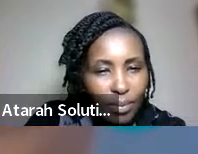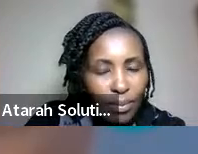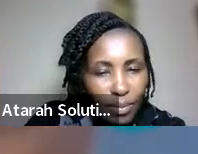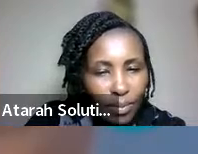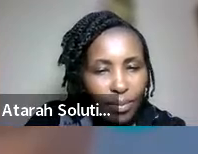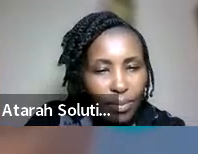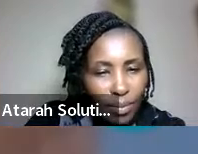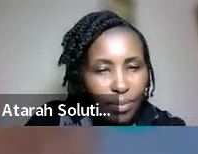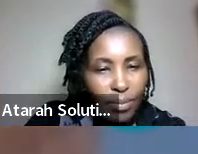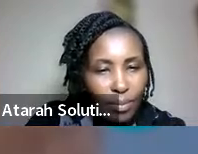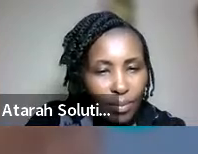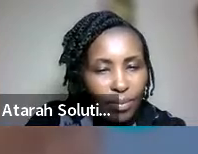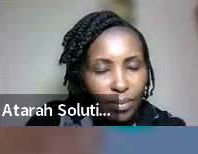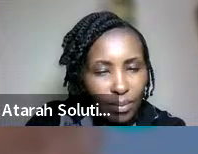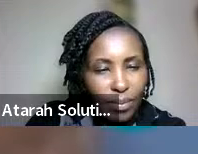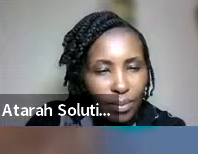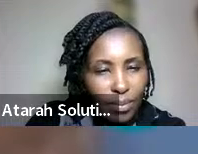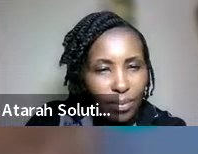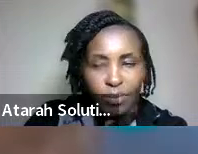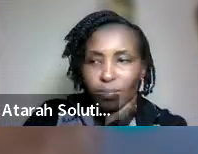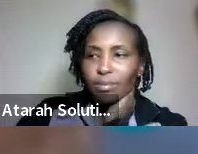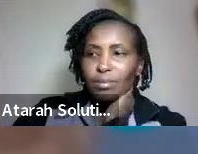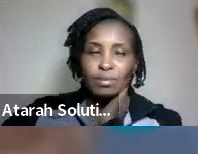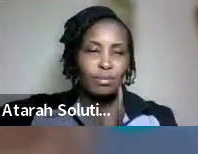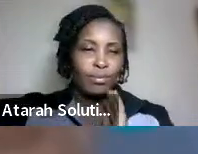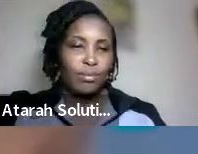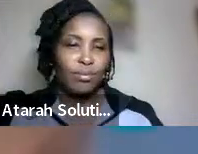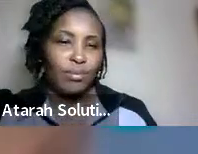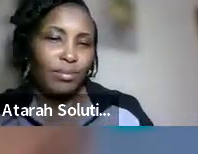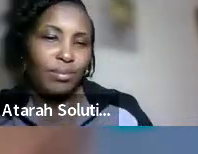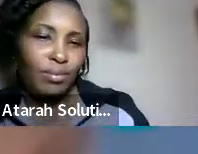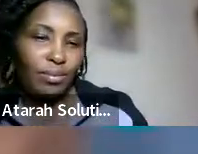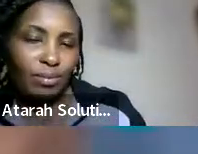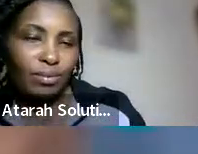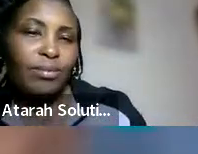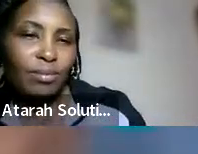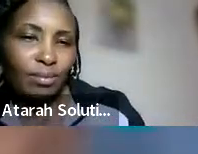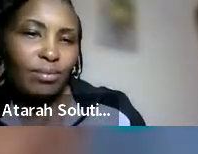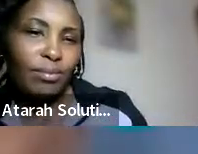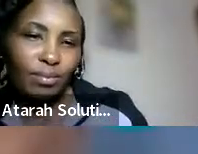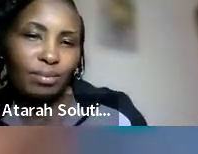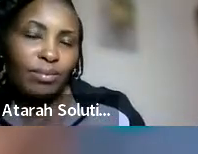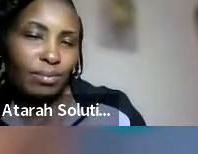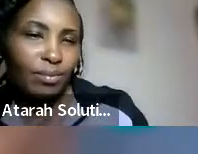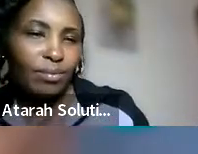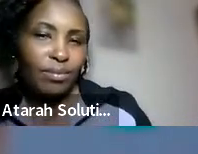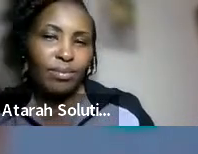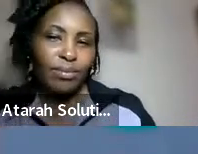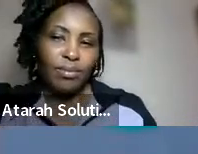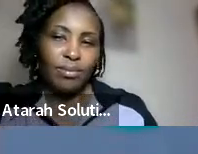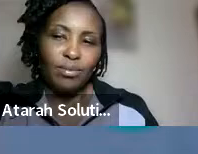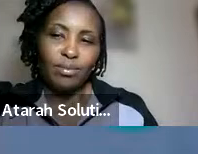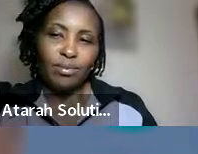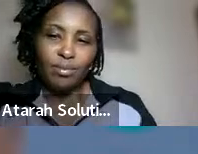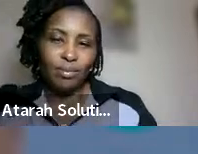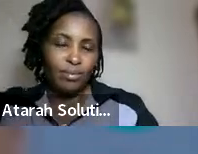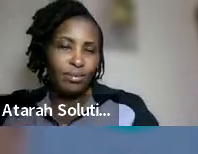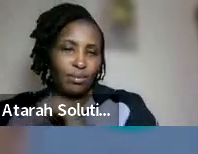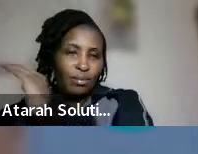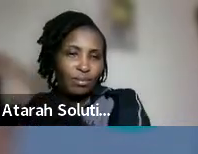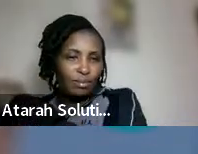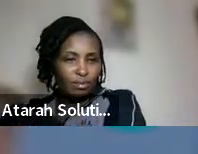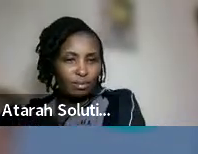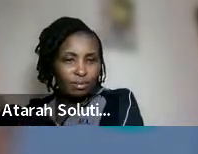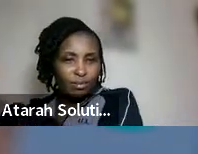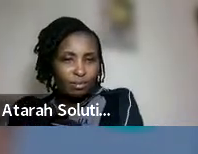clear as you work on them. You just have to get started. If I had to know everything about connecting people